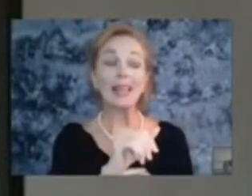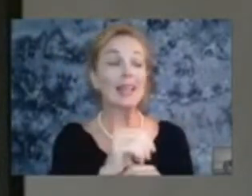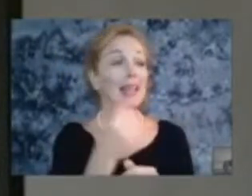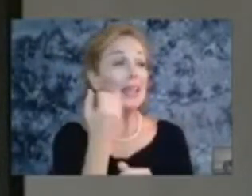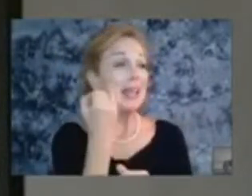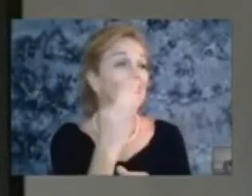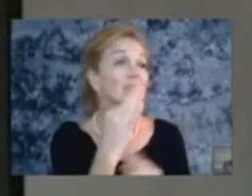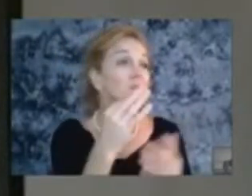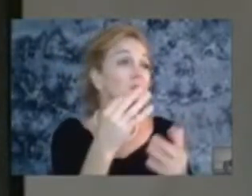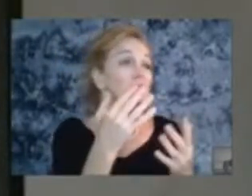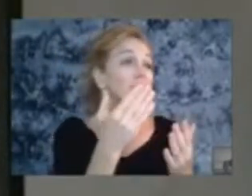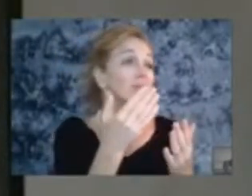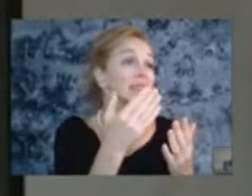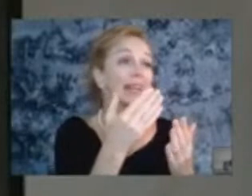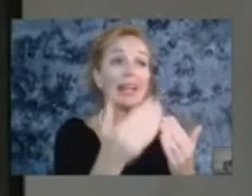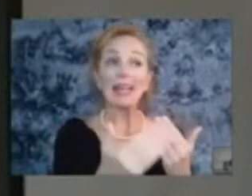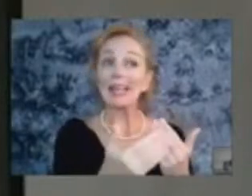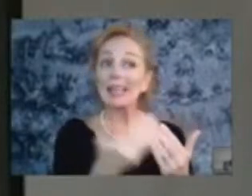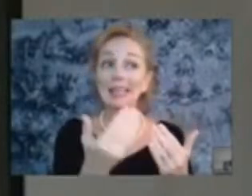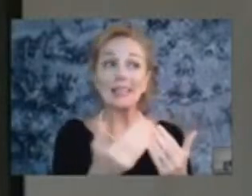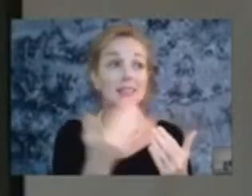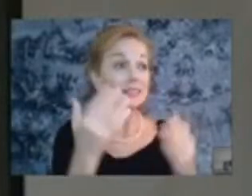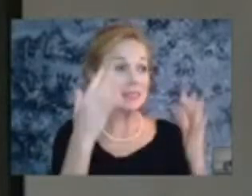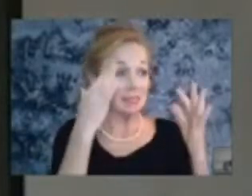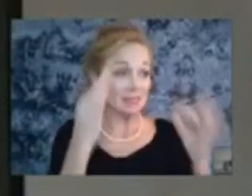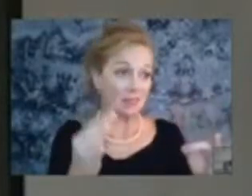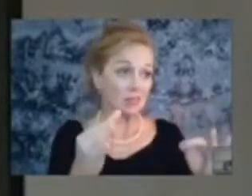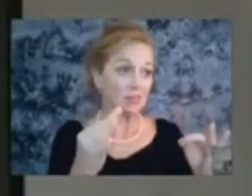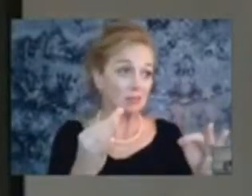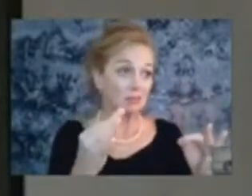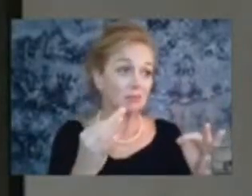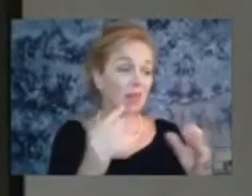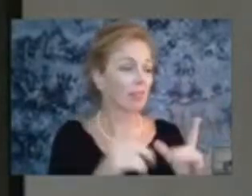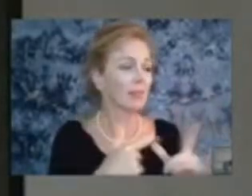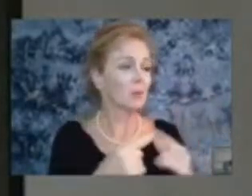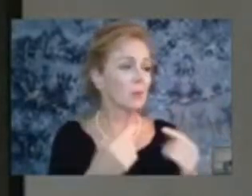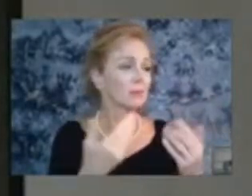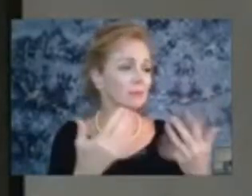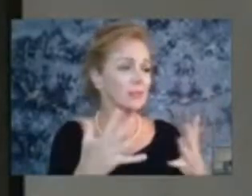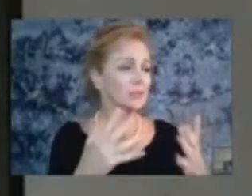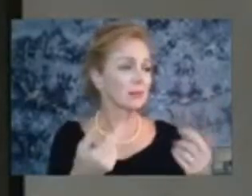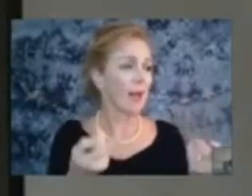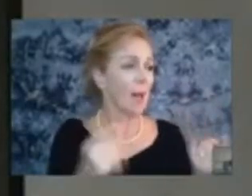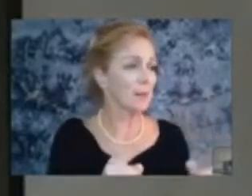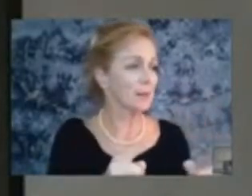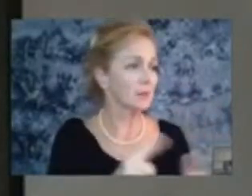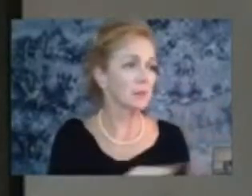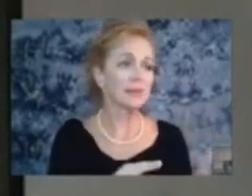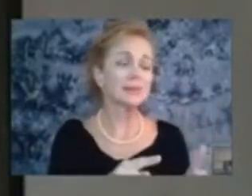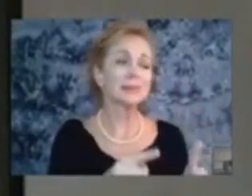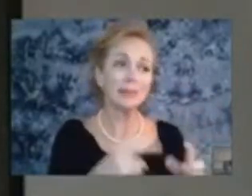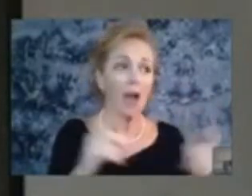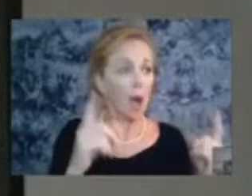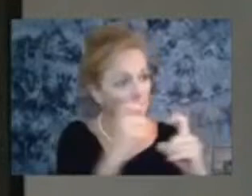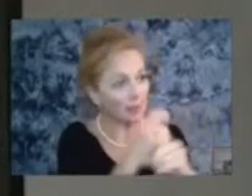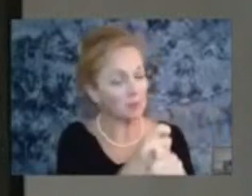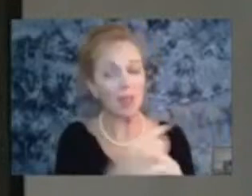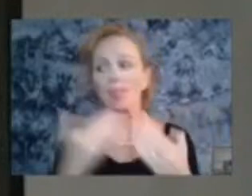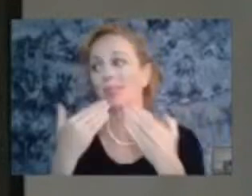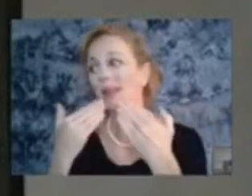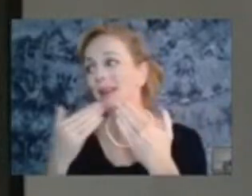already done it. So I thank our staff for all the work they do and all the work they continue to